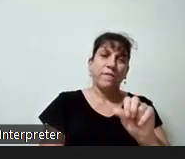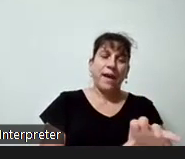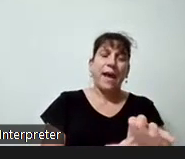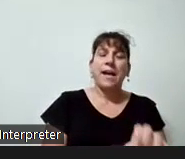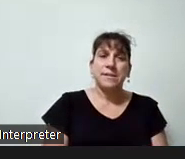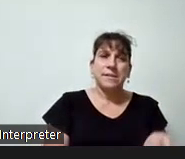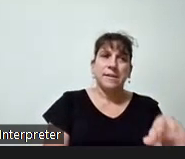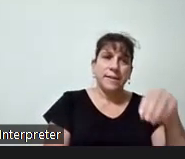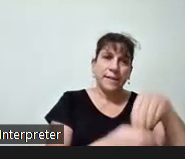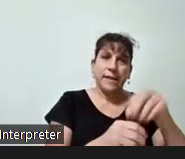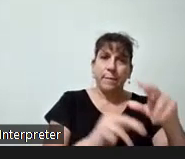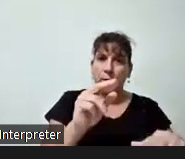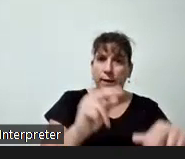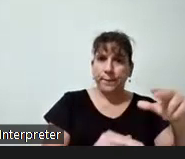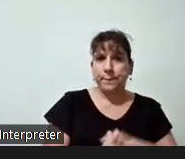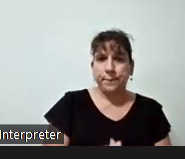building.